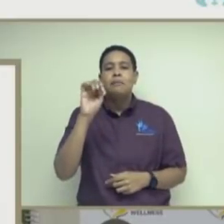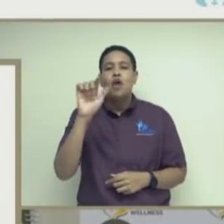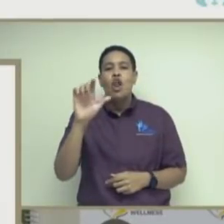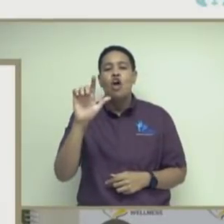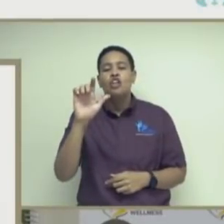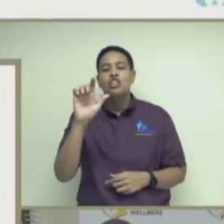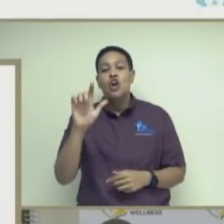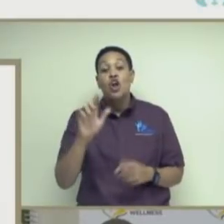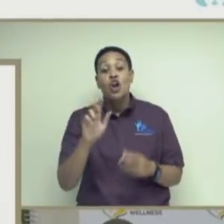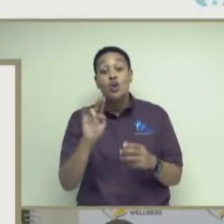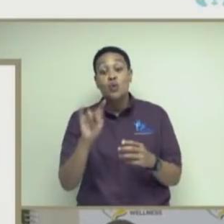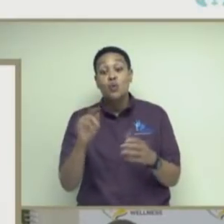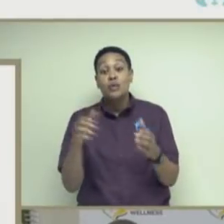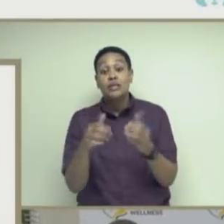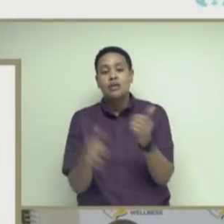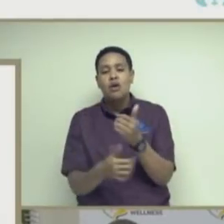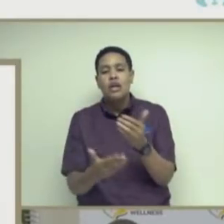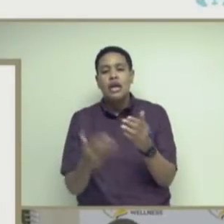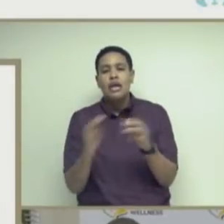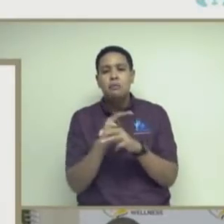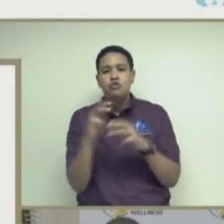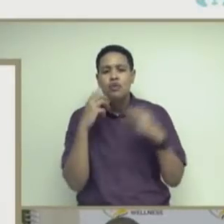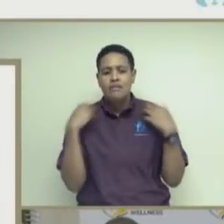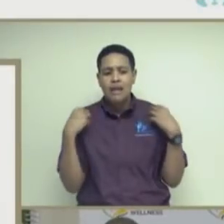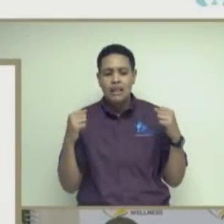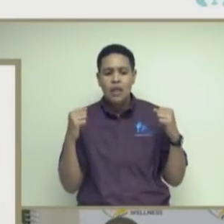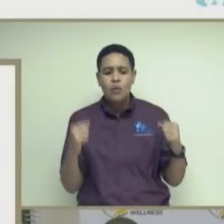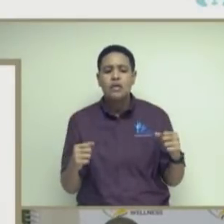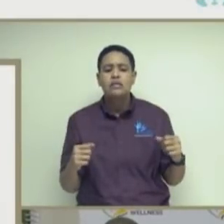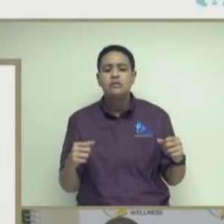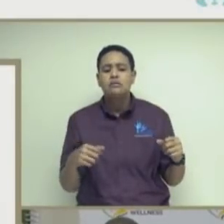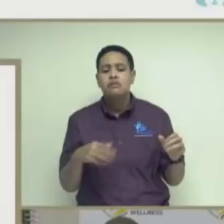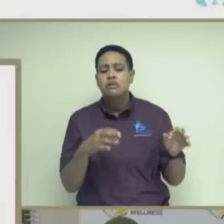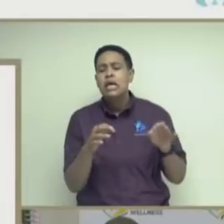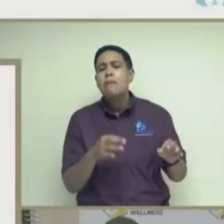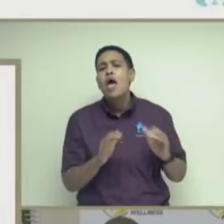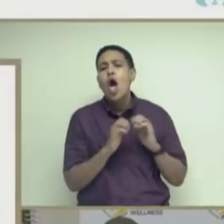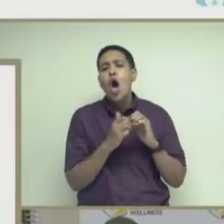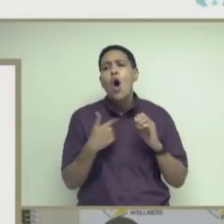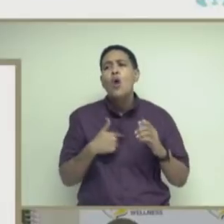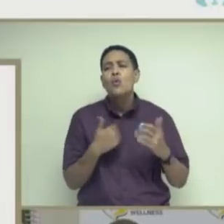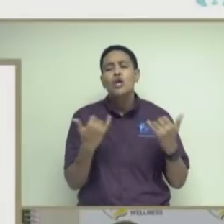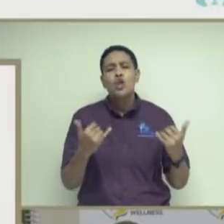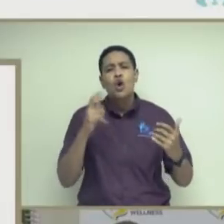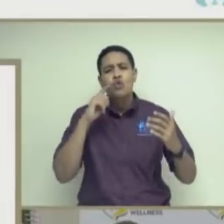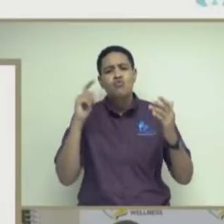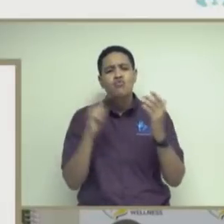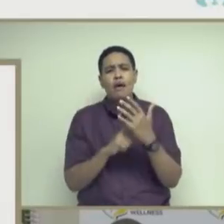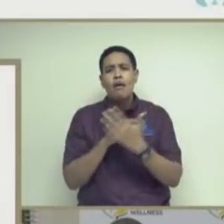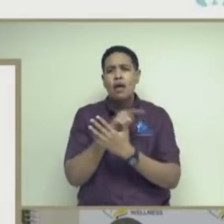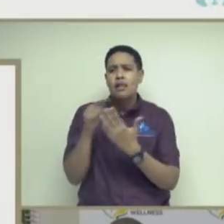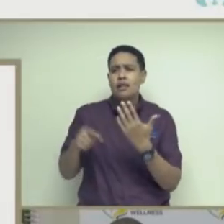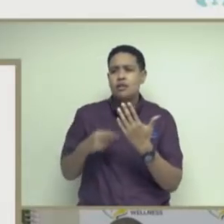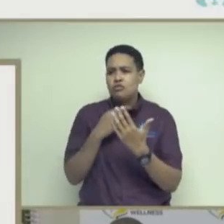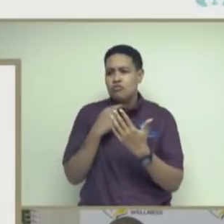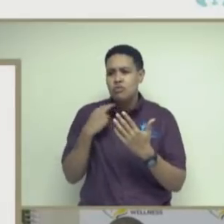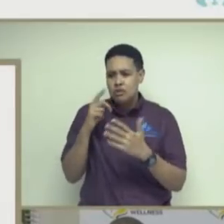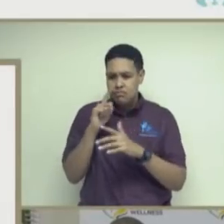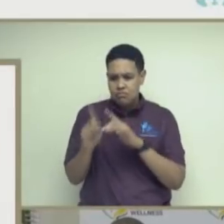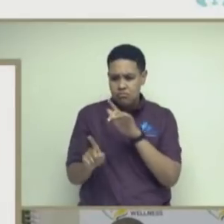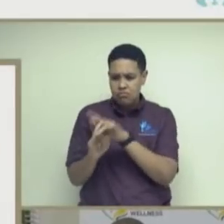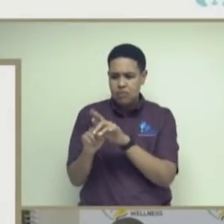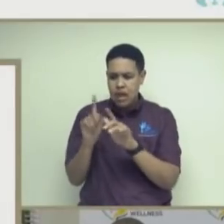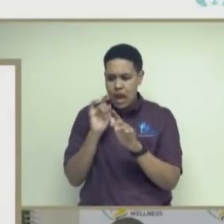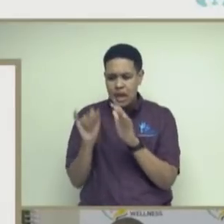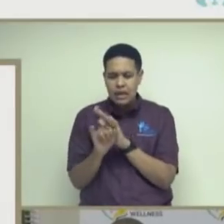Ministry of Health and Wellness. In terms of how do we now, recognizing these risks that have been